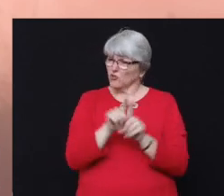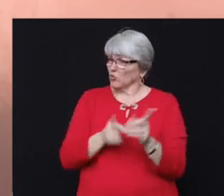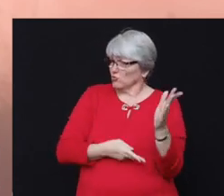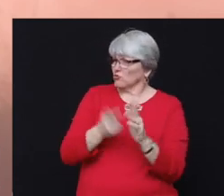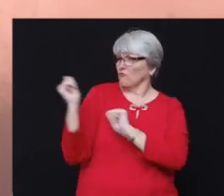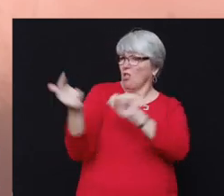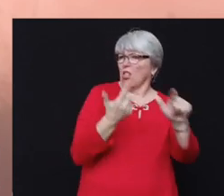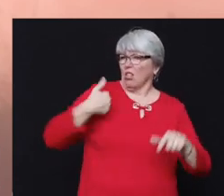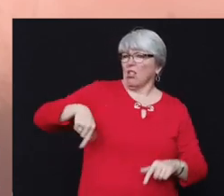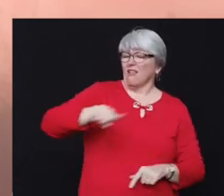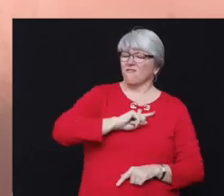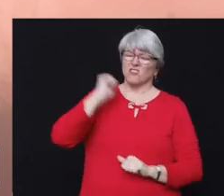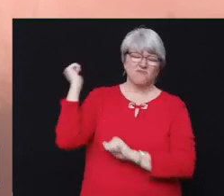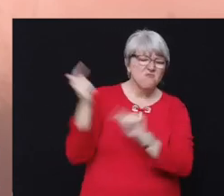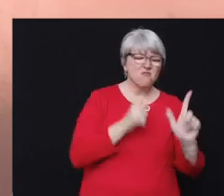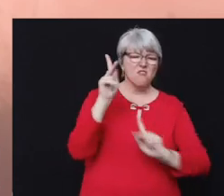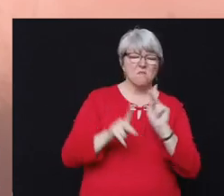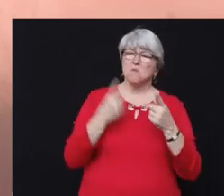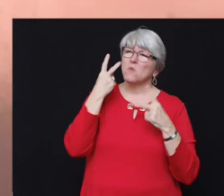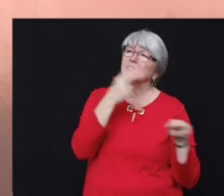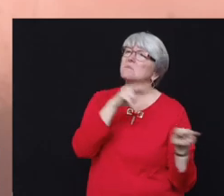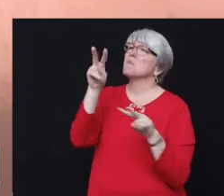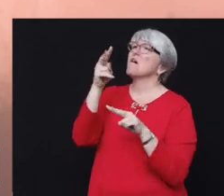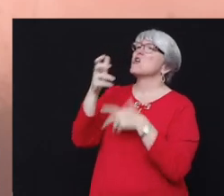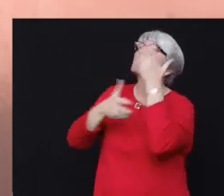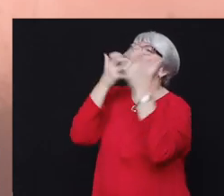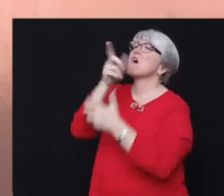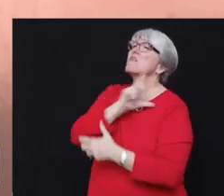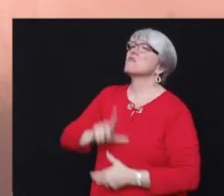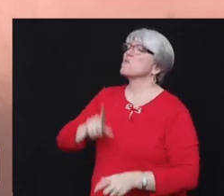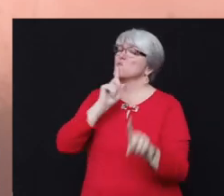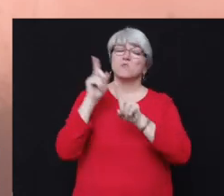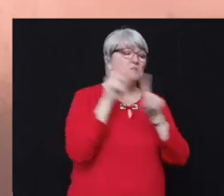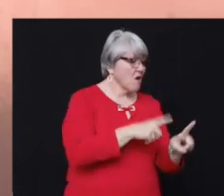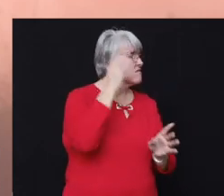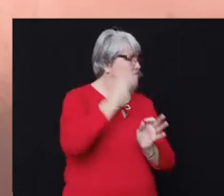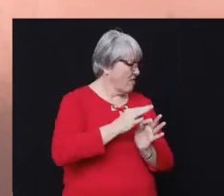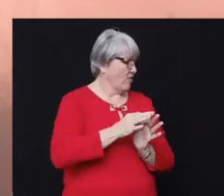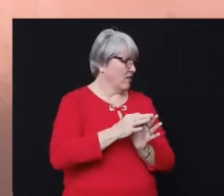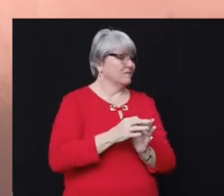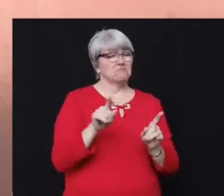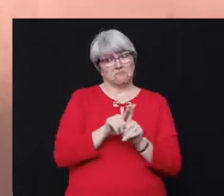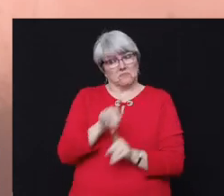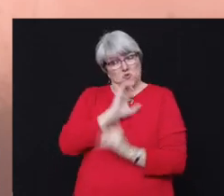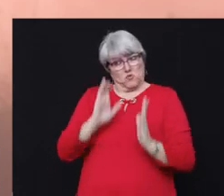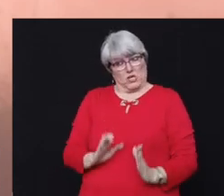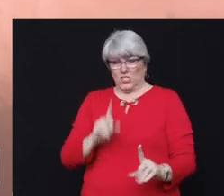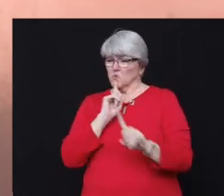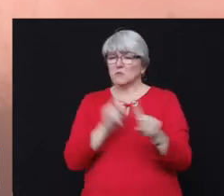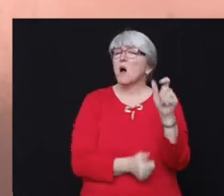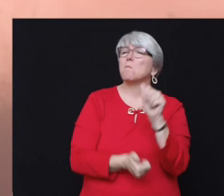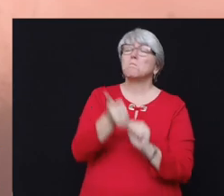all of history. Continually we see people cry out to the Lord and he responds faithfully. And especially us as Christians, he responded